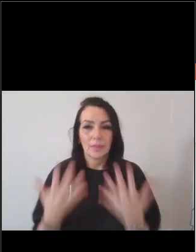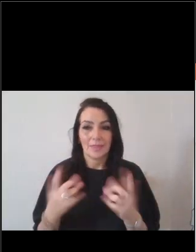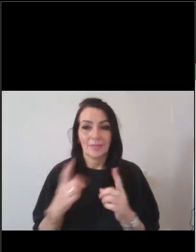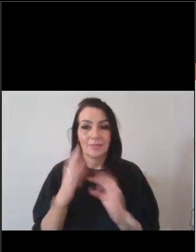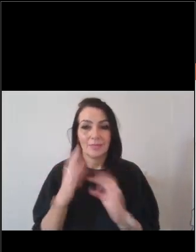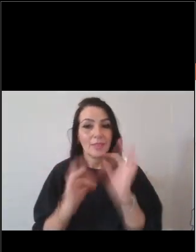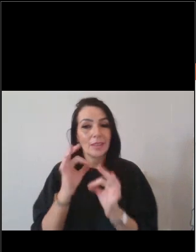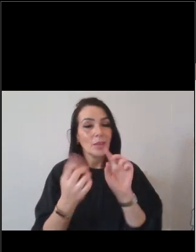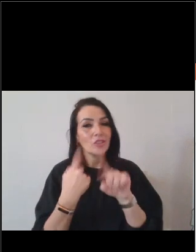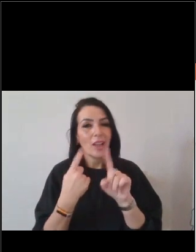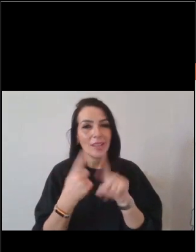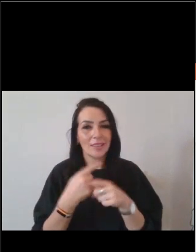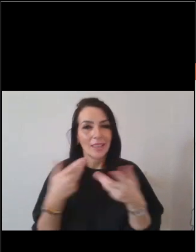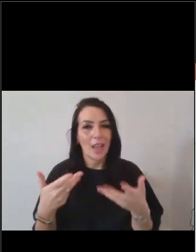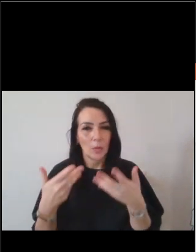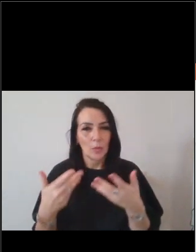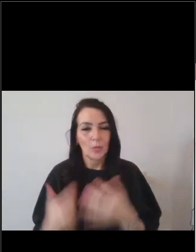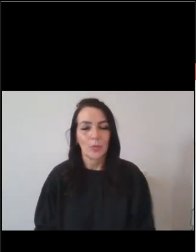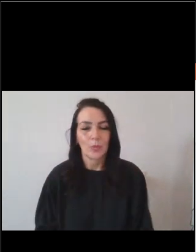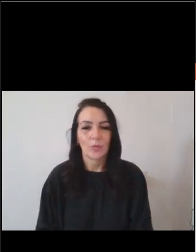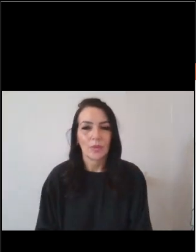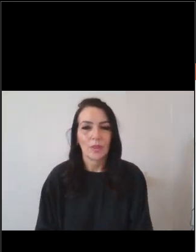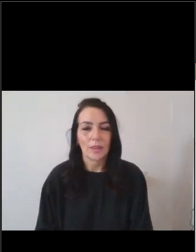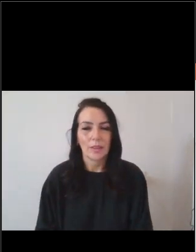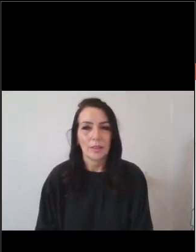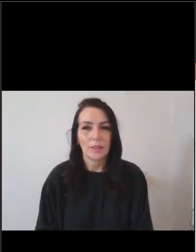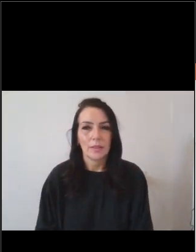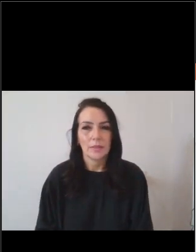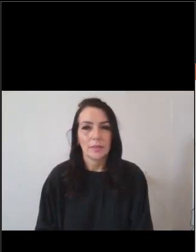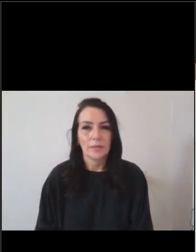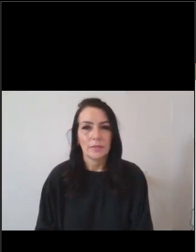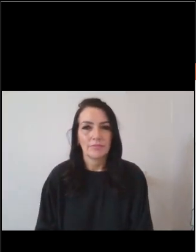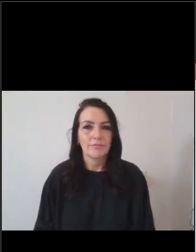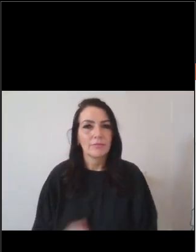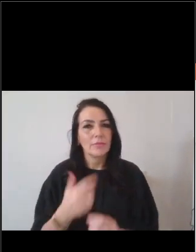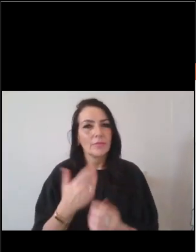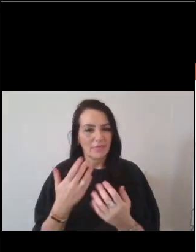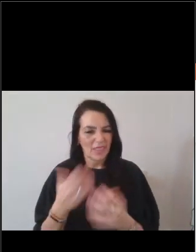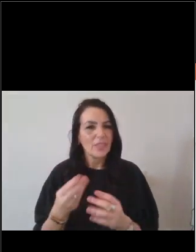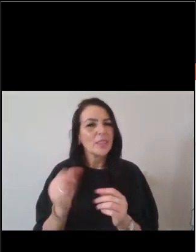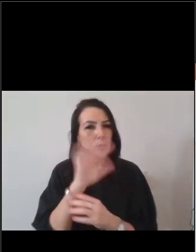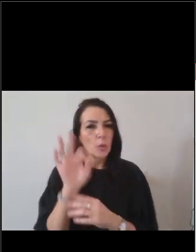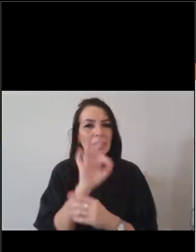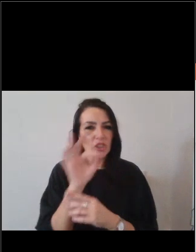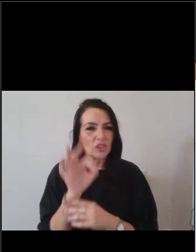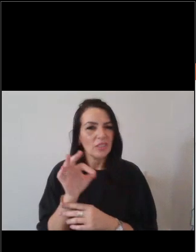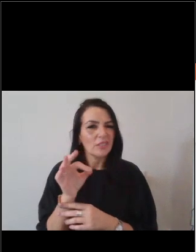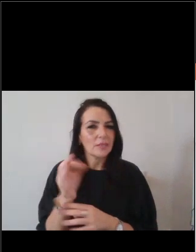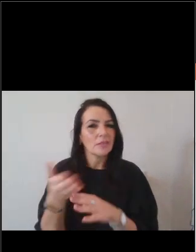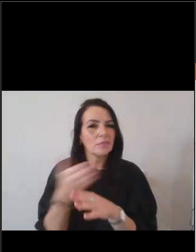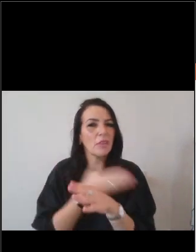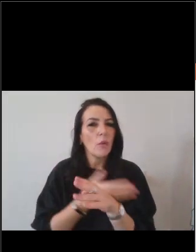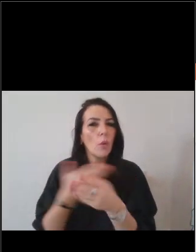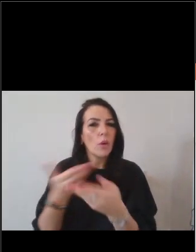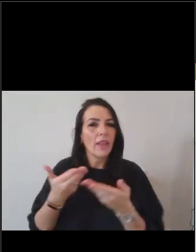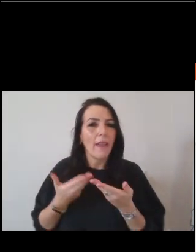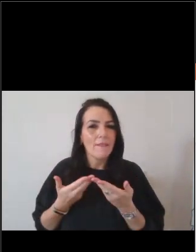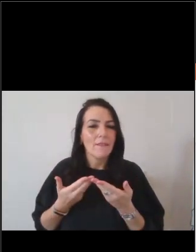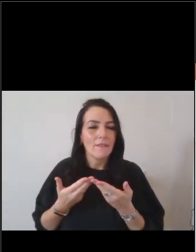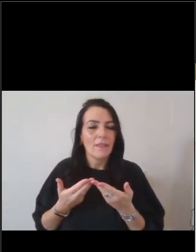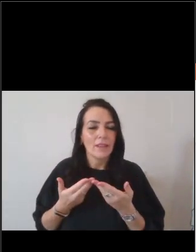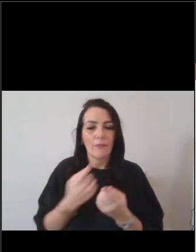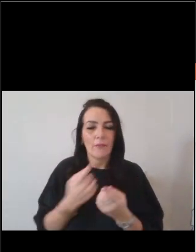Q&A section. So we've had a few questions already submitted. So we will first address these. And